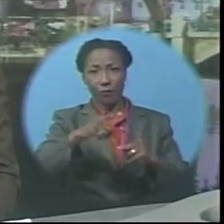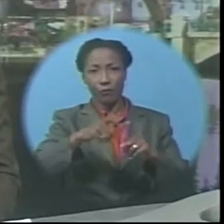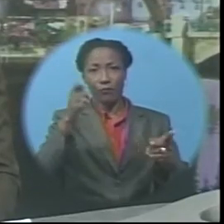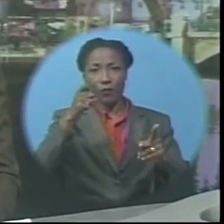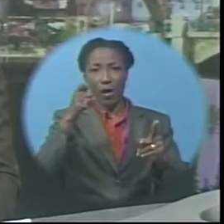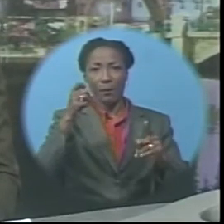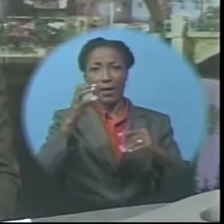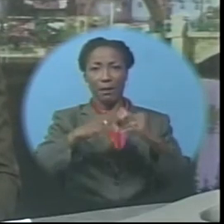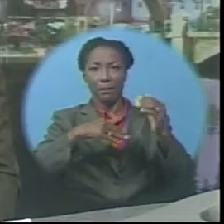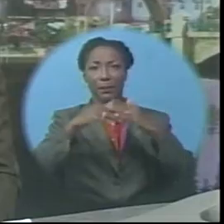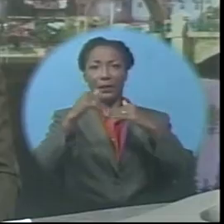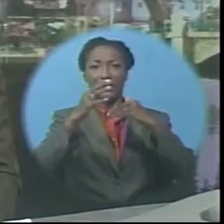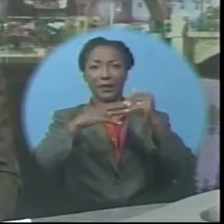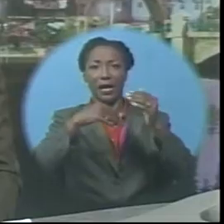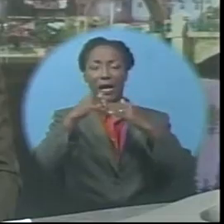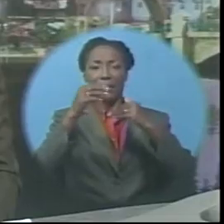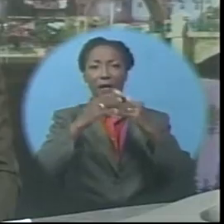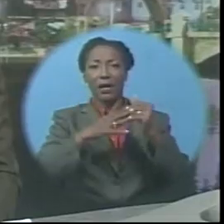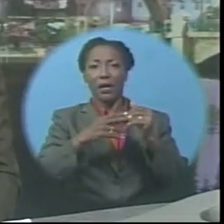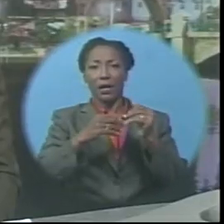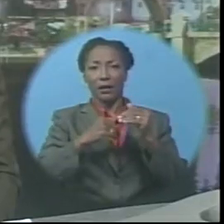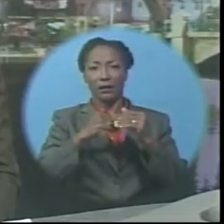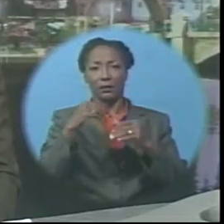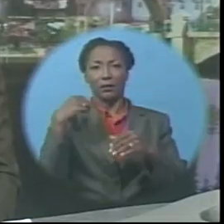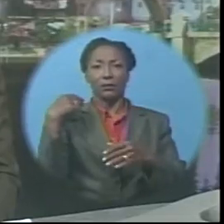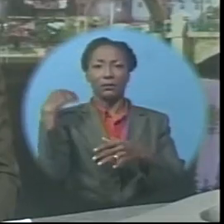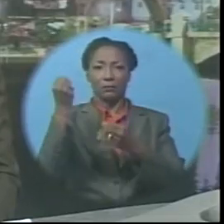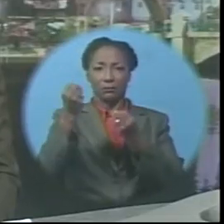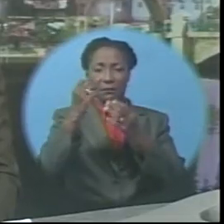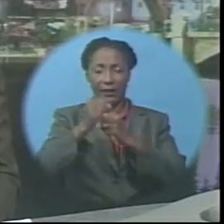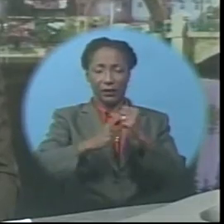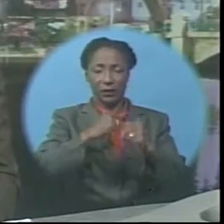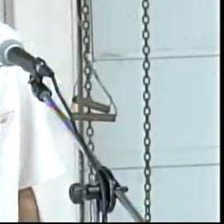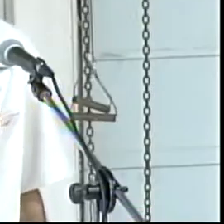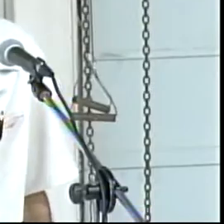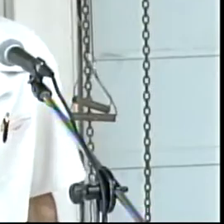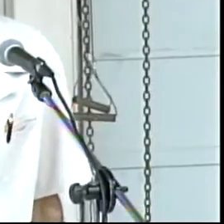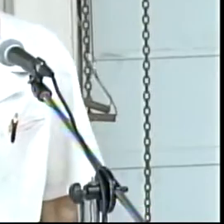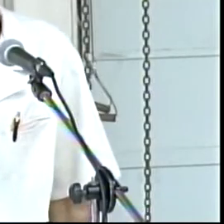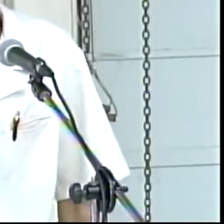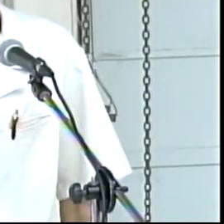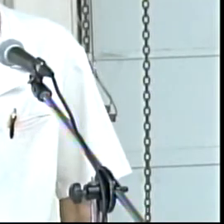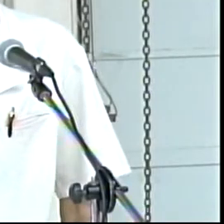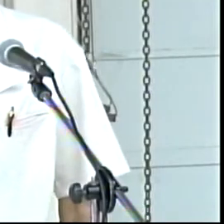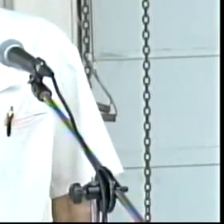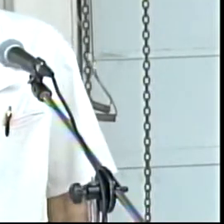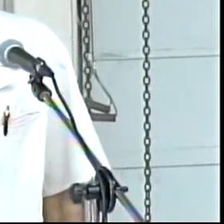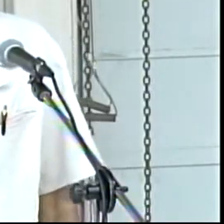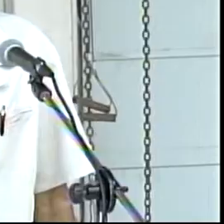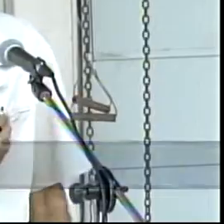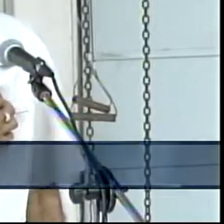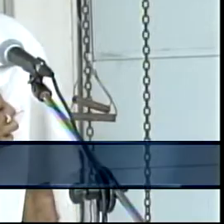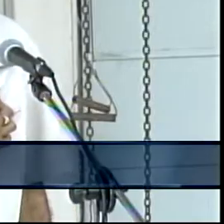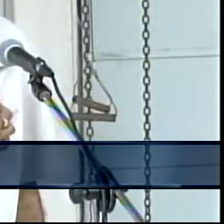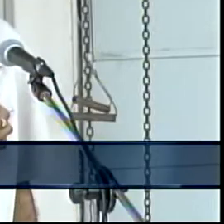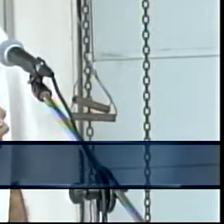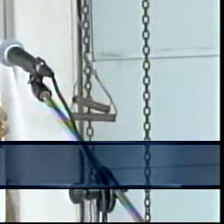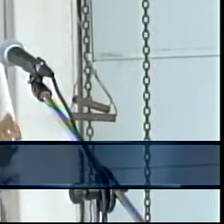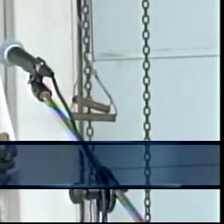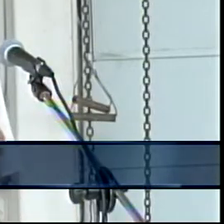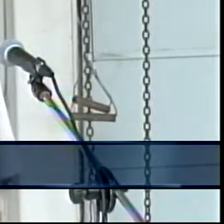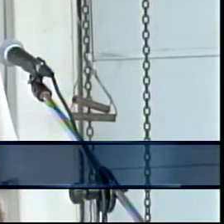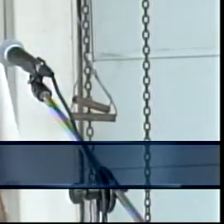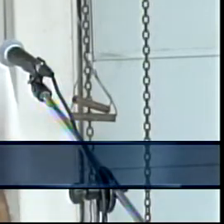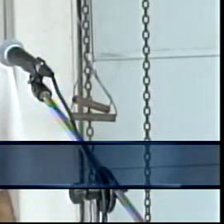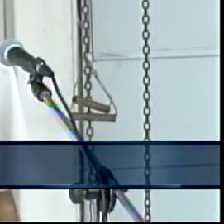of a buildup of inflammation over several years. When the patient comes to see me and there's a lump in the breast and